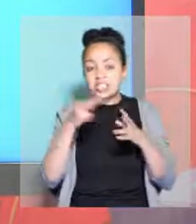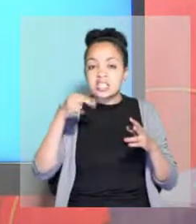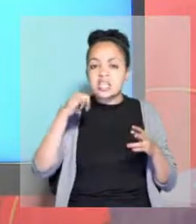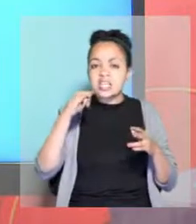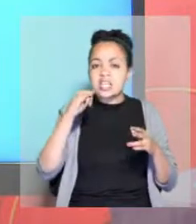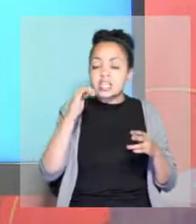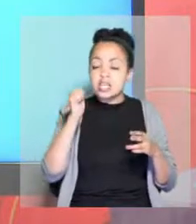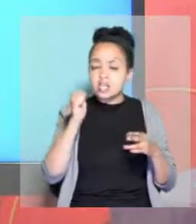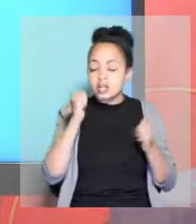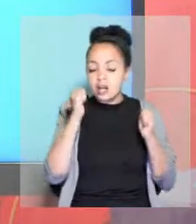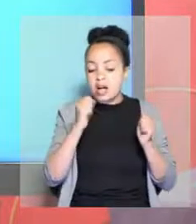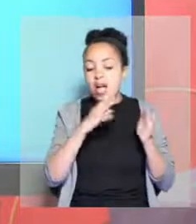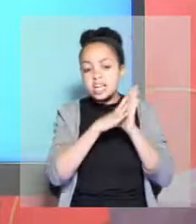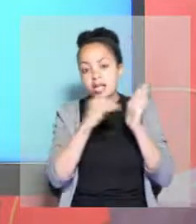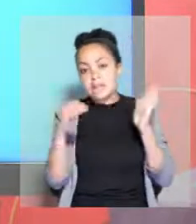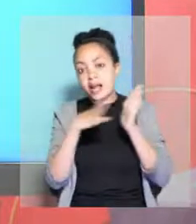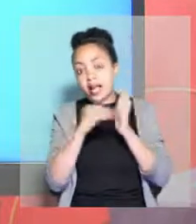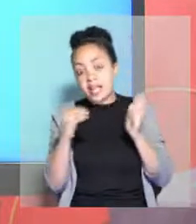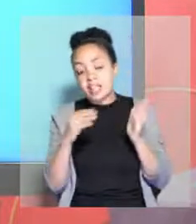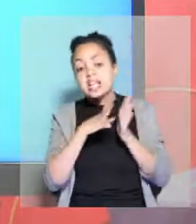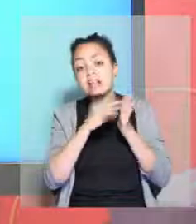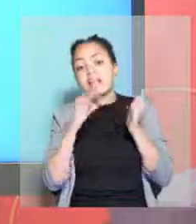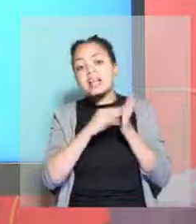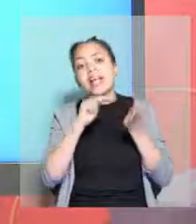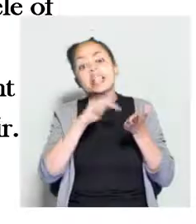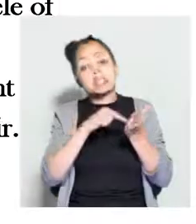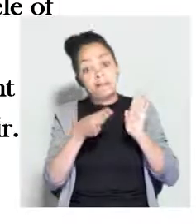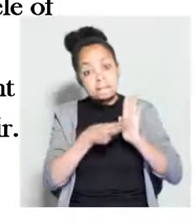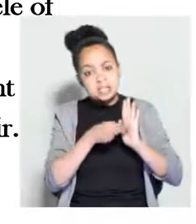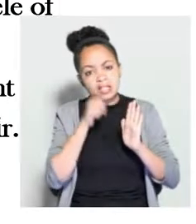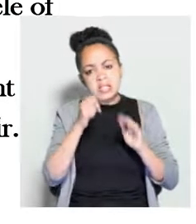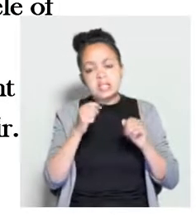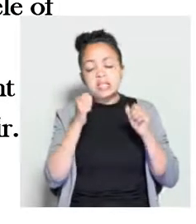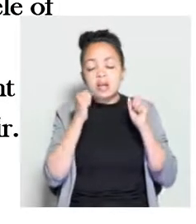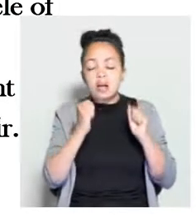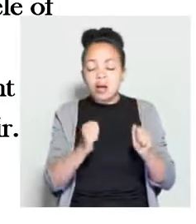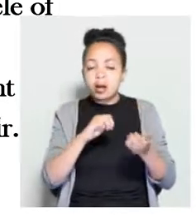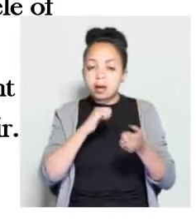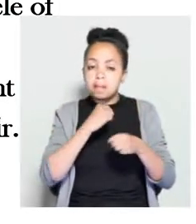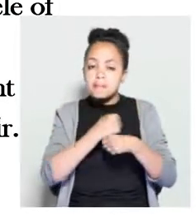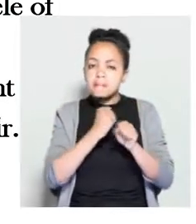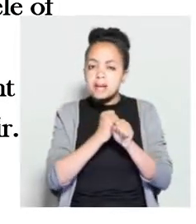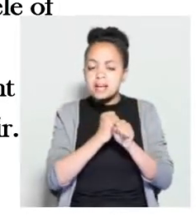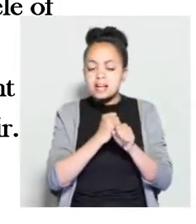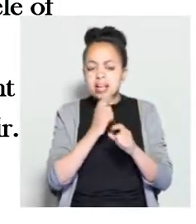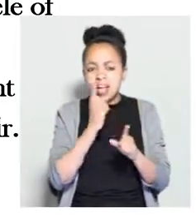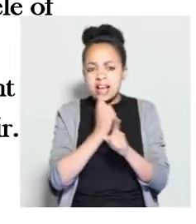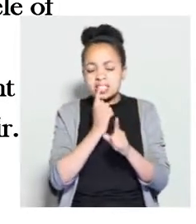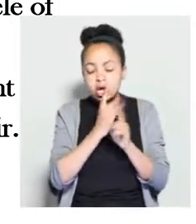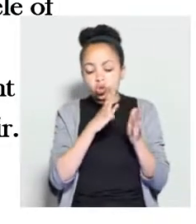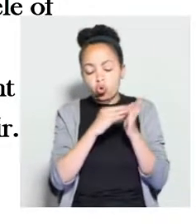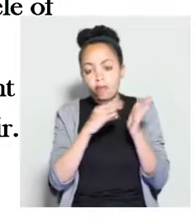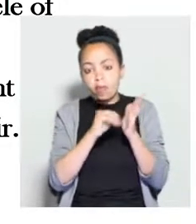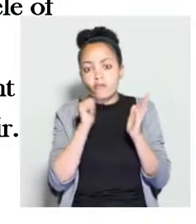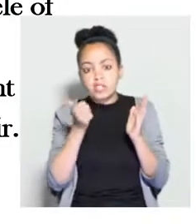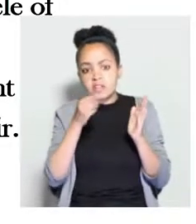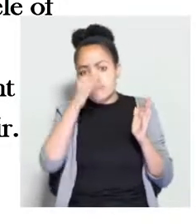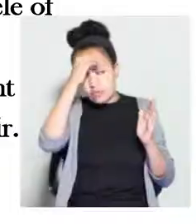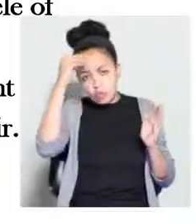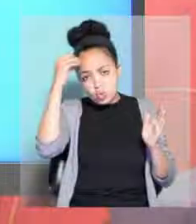duplicates. To means duplicate, it can make an exact copy of itself. The